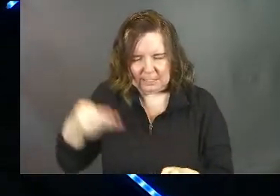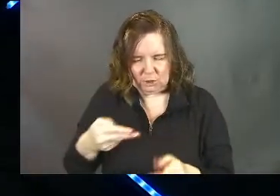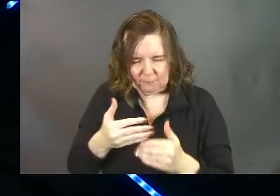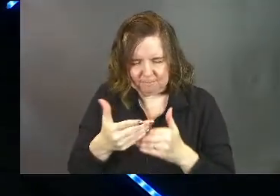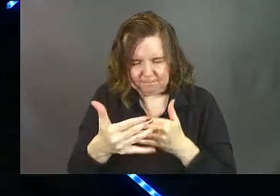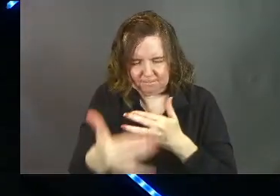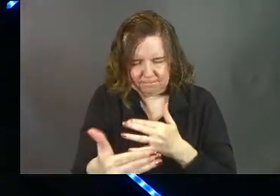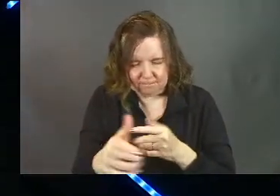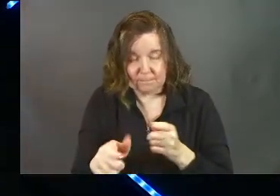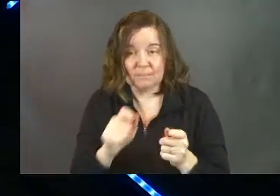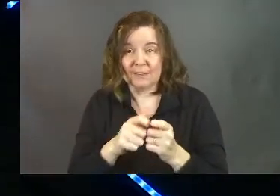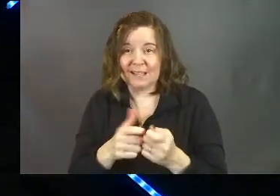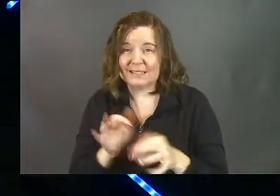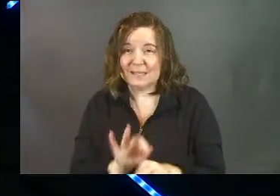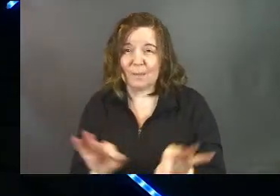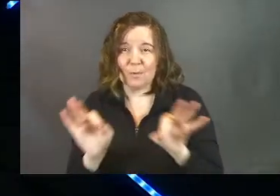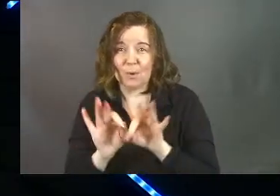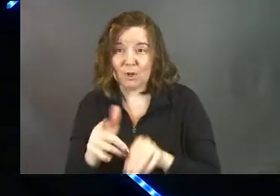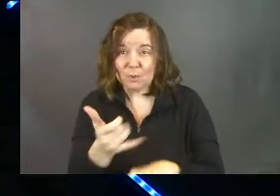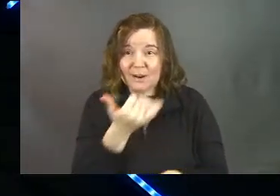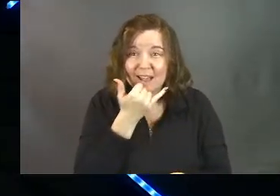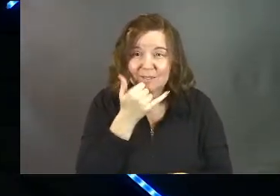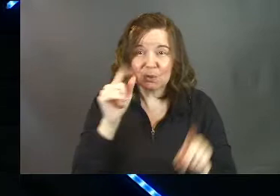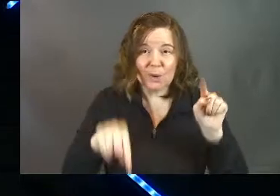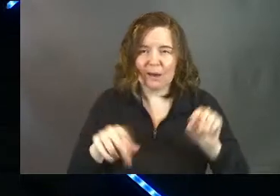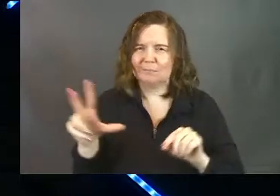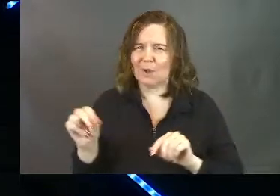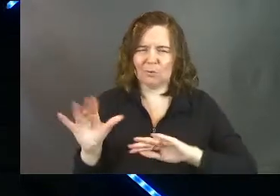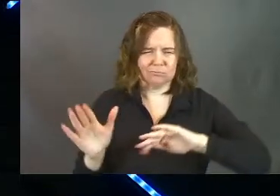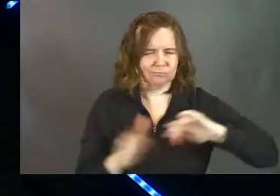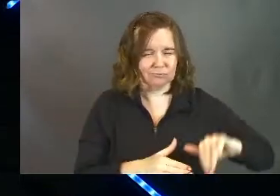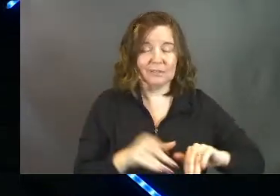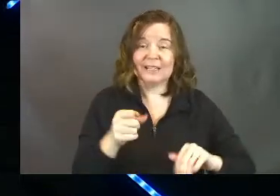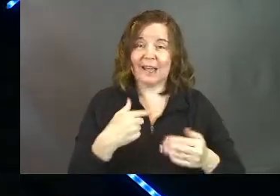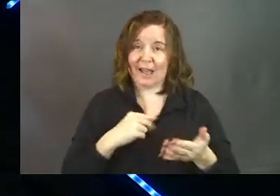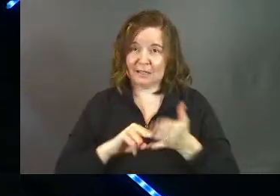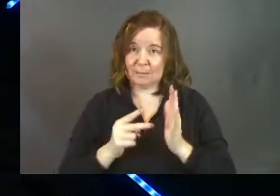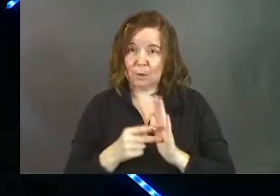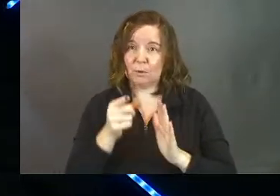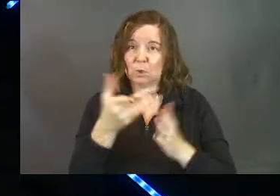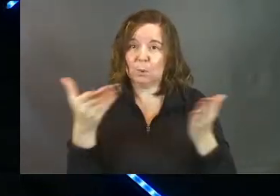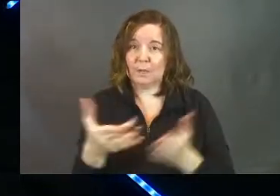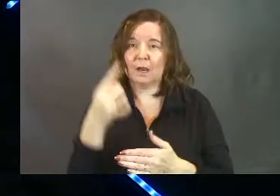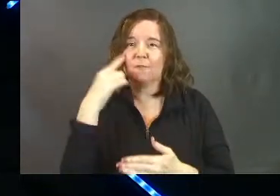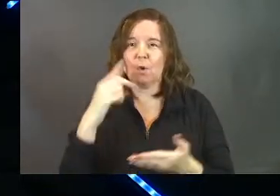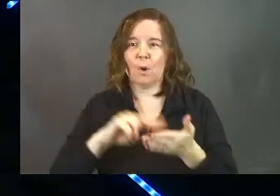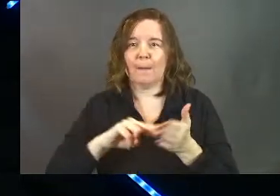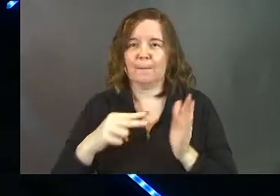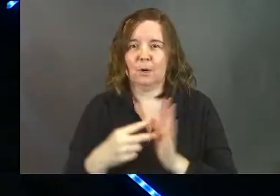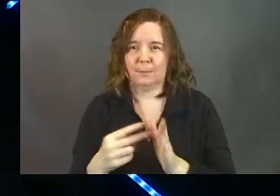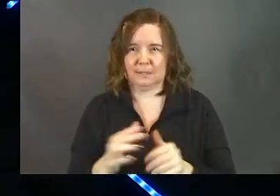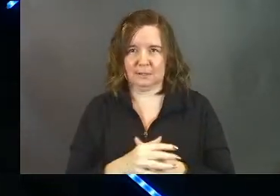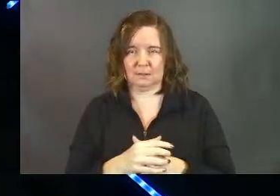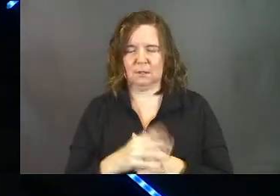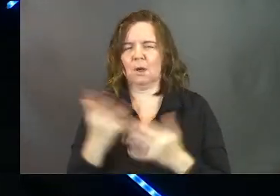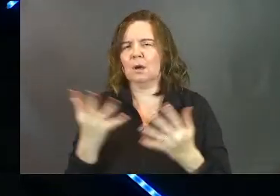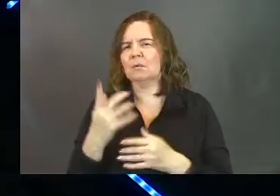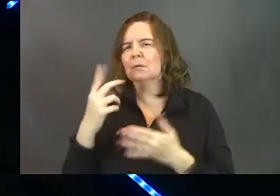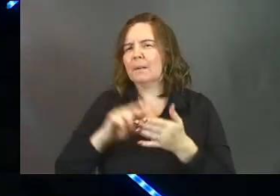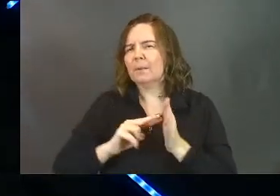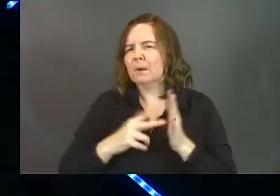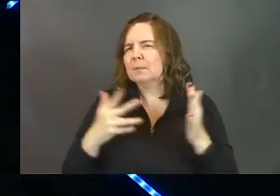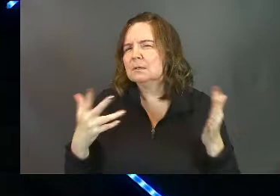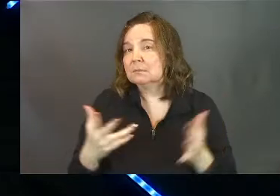you an accident? Is this random? No. God has a purpose. You are here for a purpose. So what is the